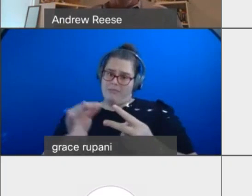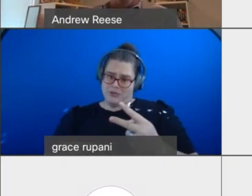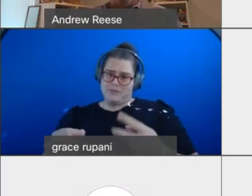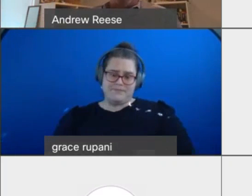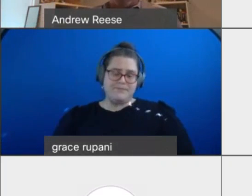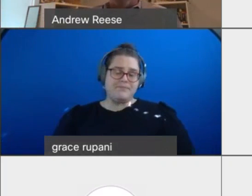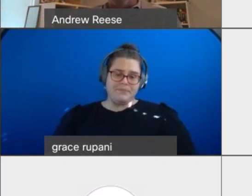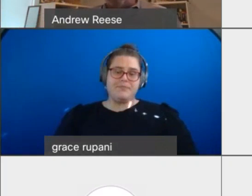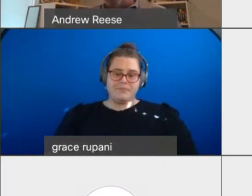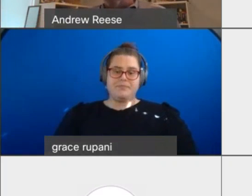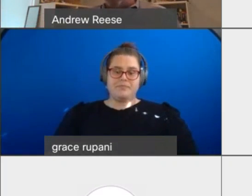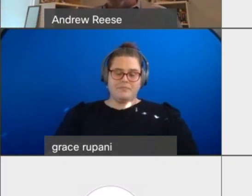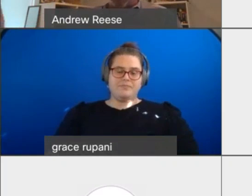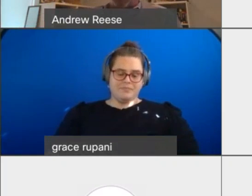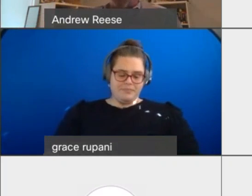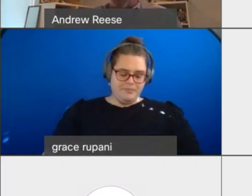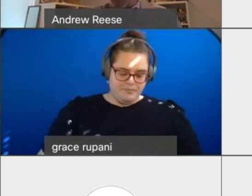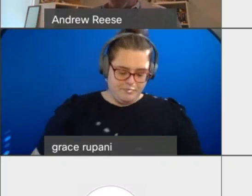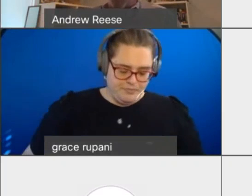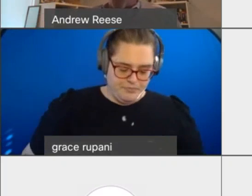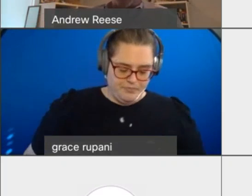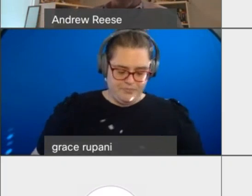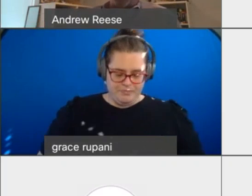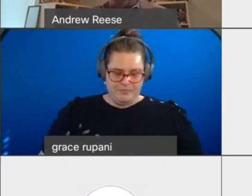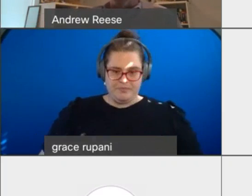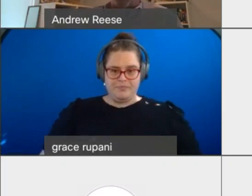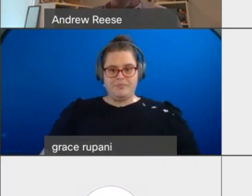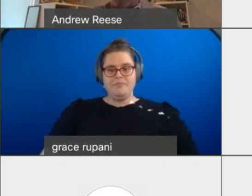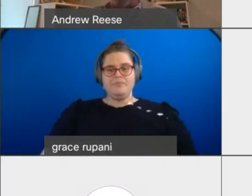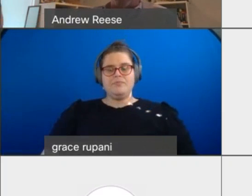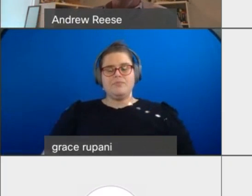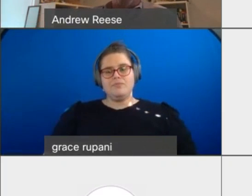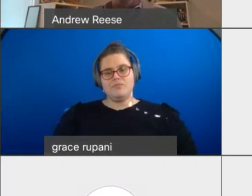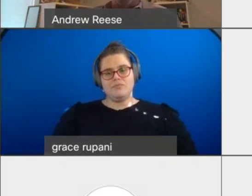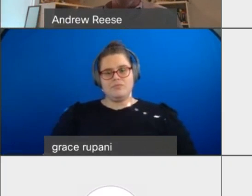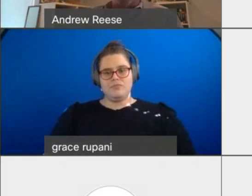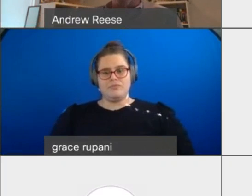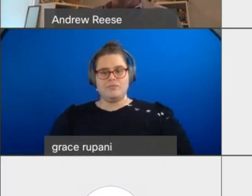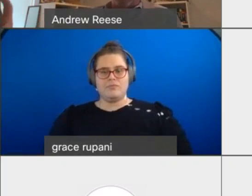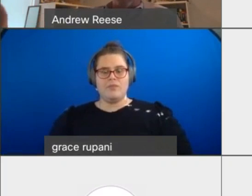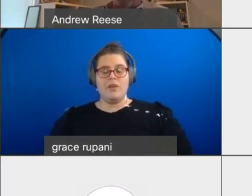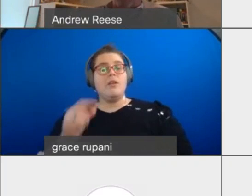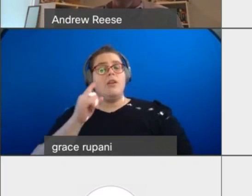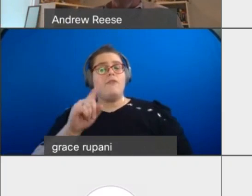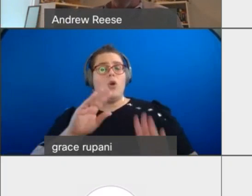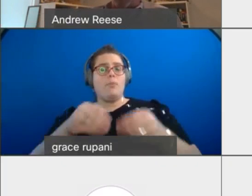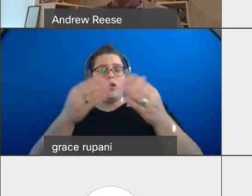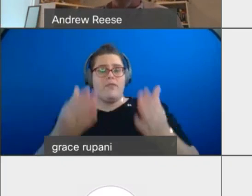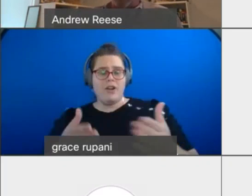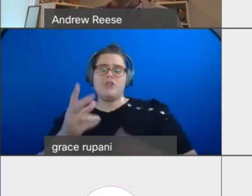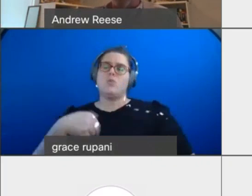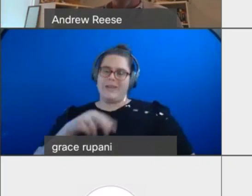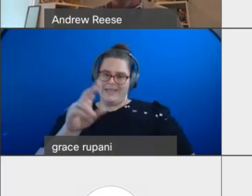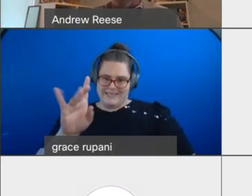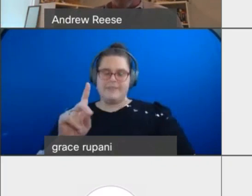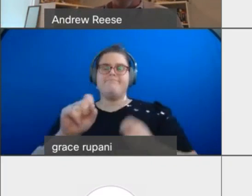we also, just on sort of support issues for providers, we did send something out. The mayor announced this